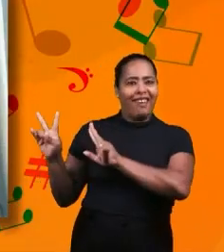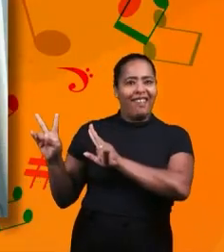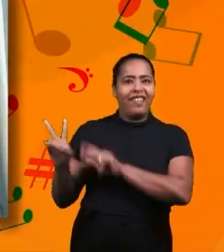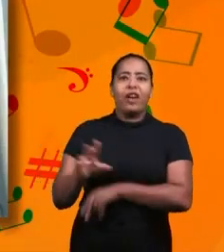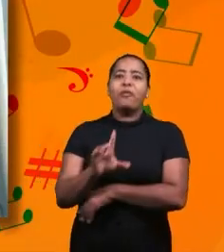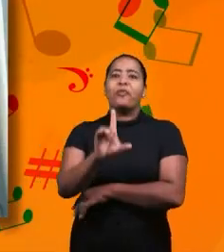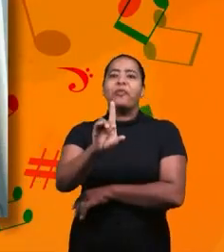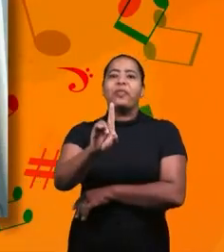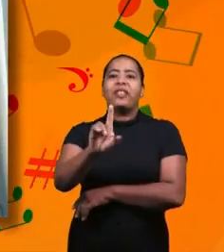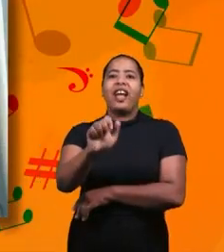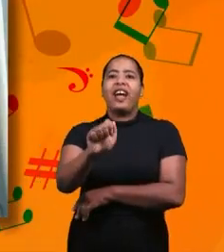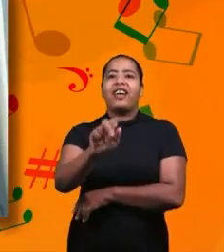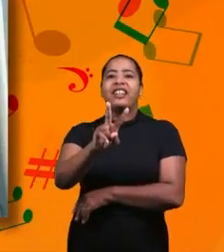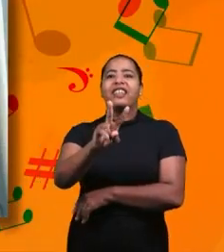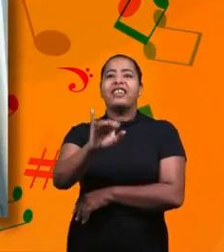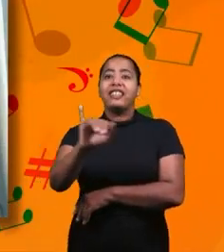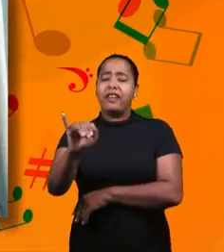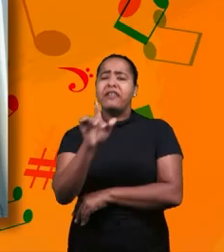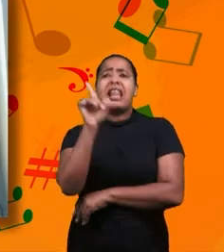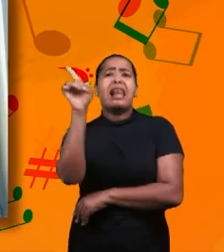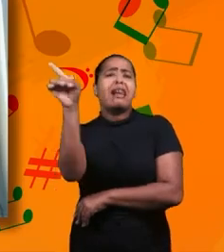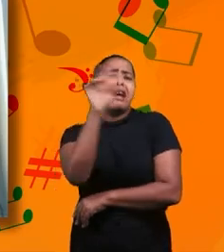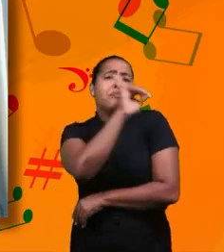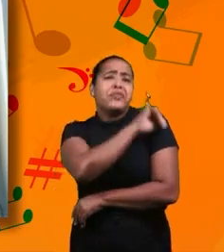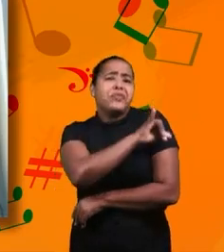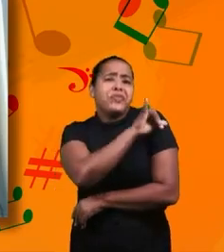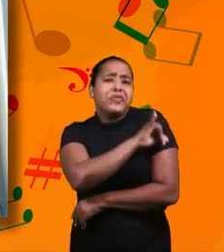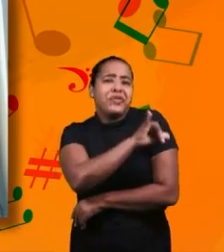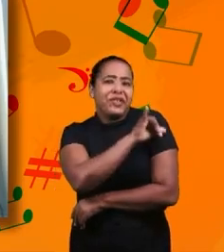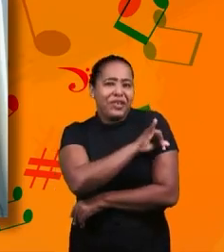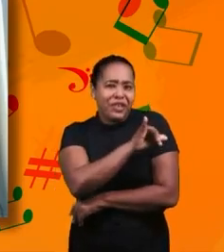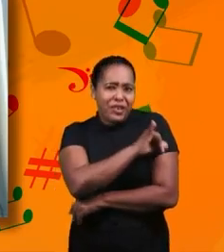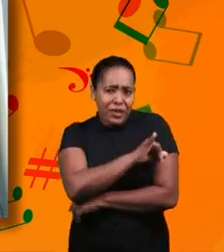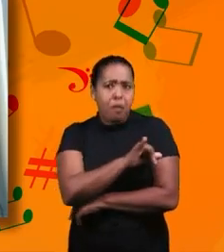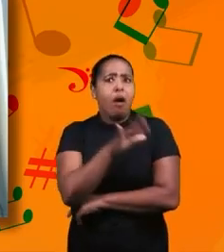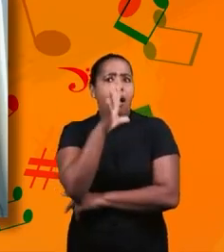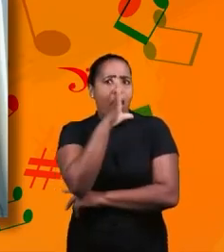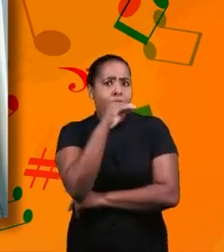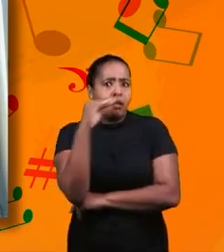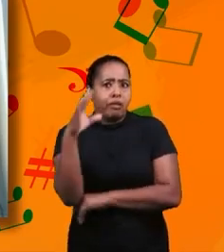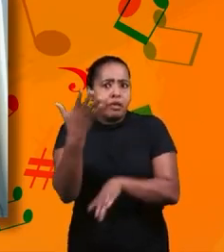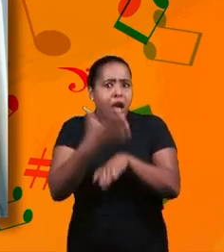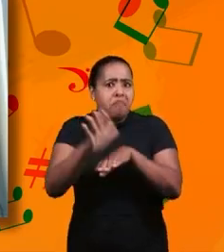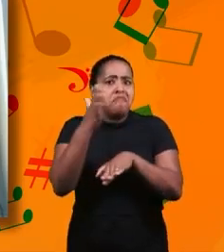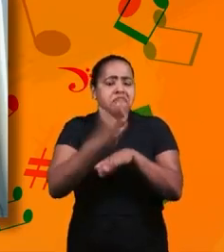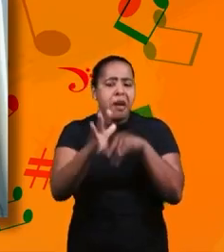from São Gonçalo, Rio de Janeiro, an adolescent practicing his recorder.